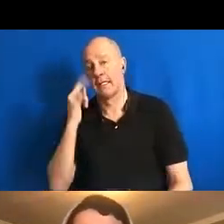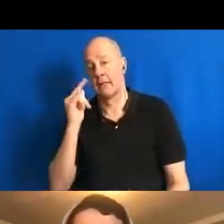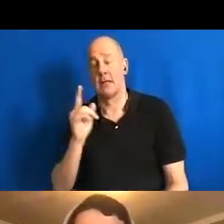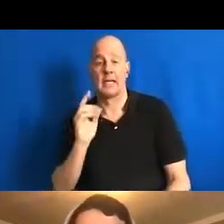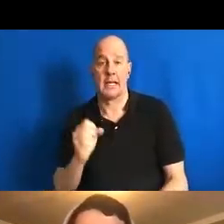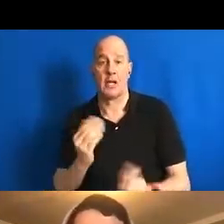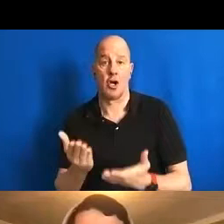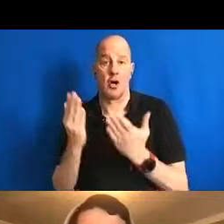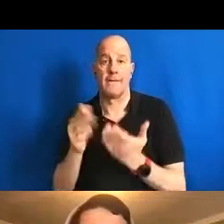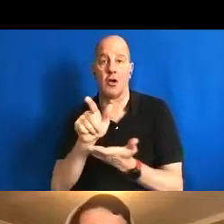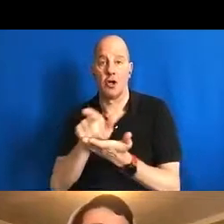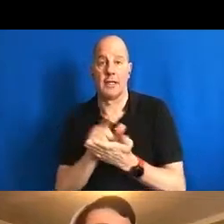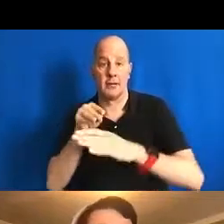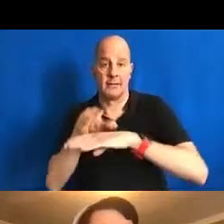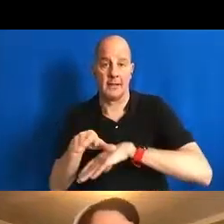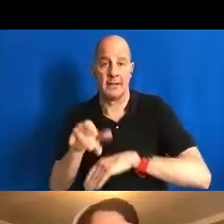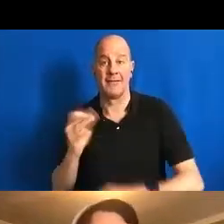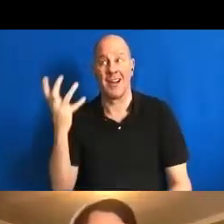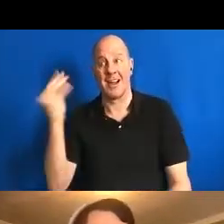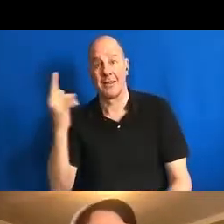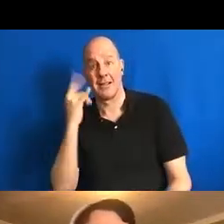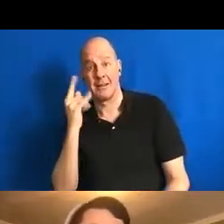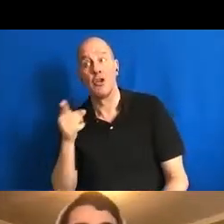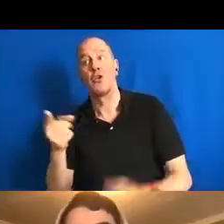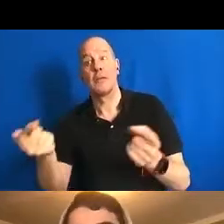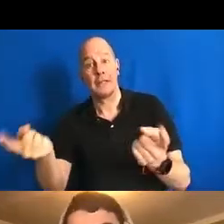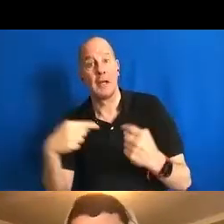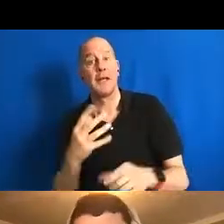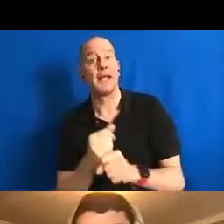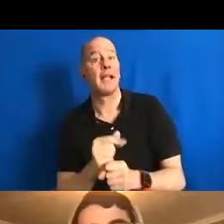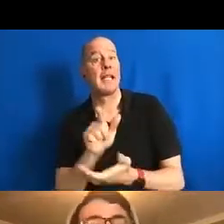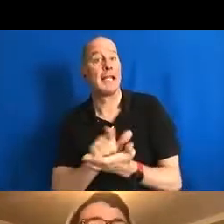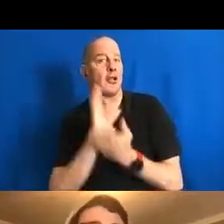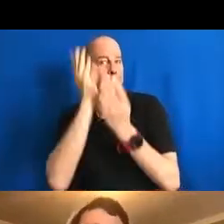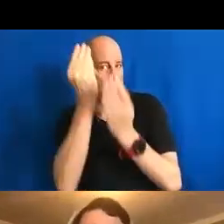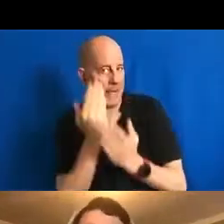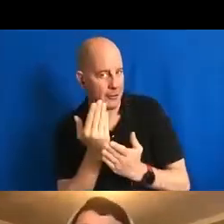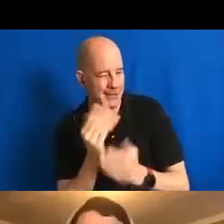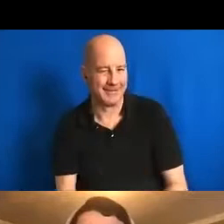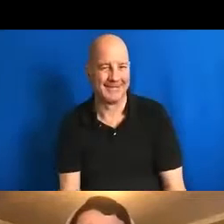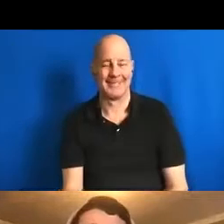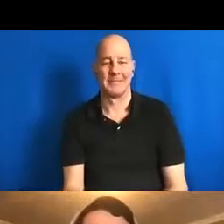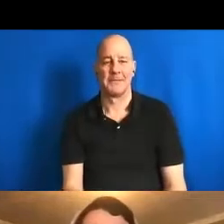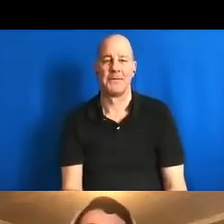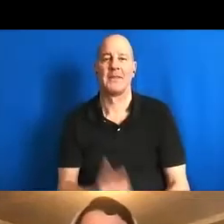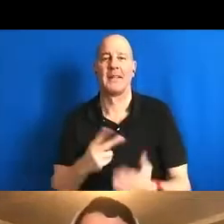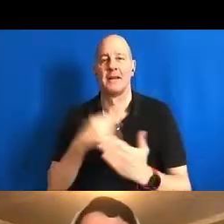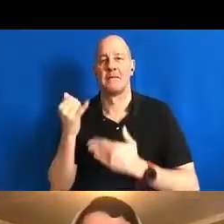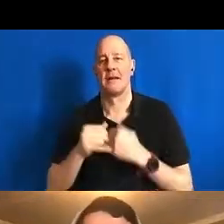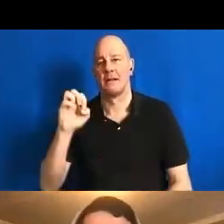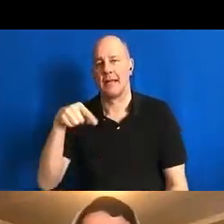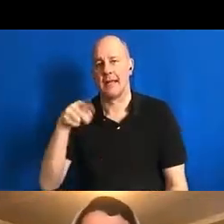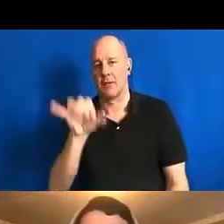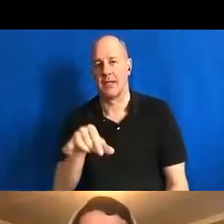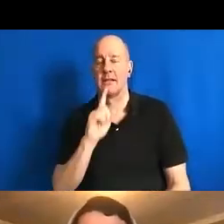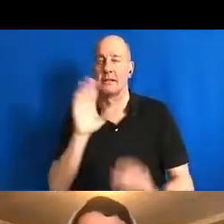you're outside of California, you can come and get legal information. So it's still useful. Project Equity is an amazing resource.